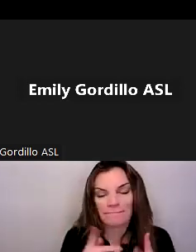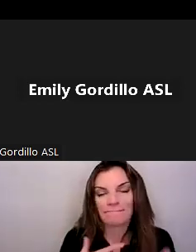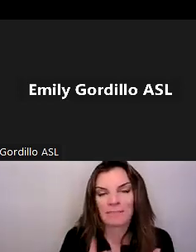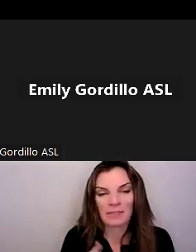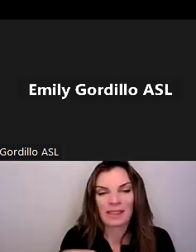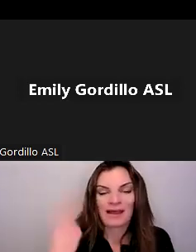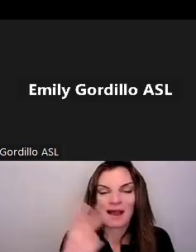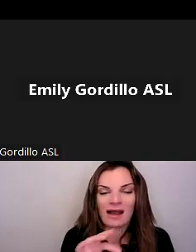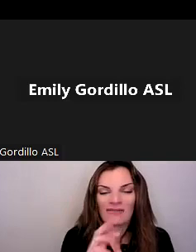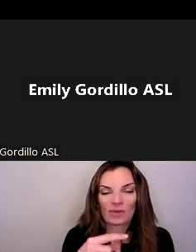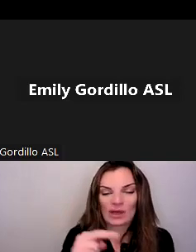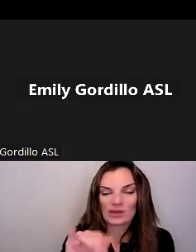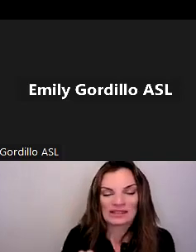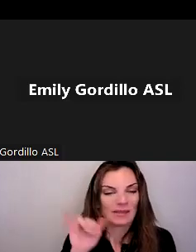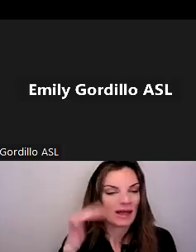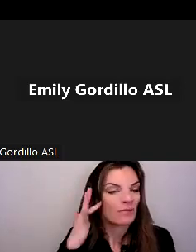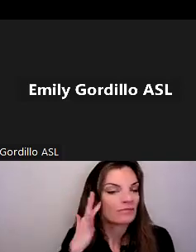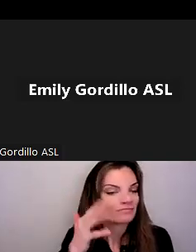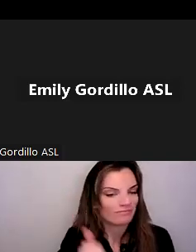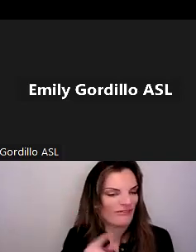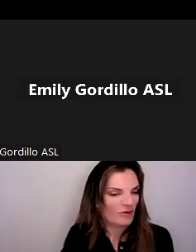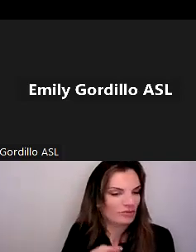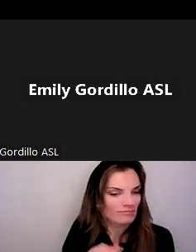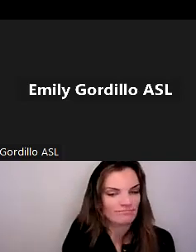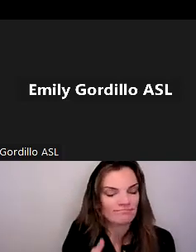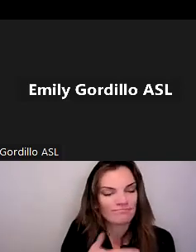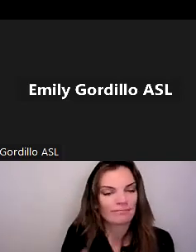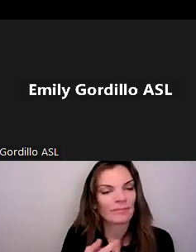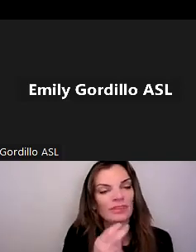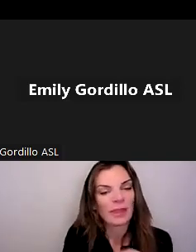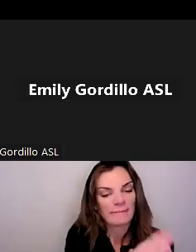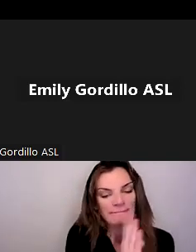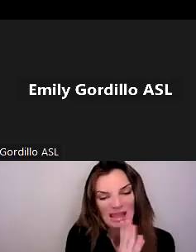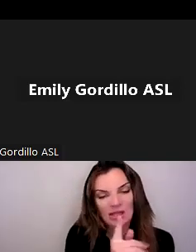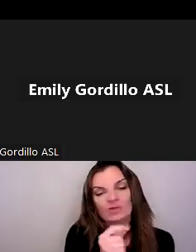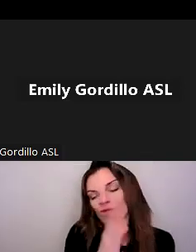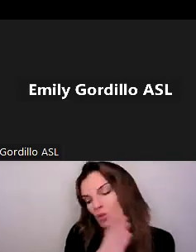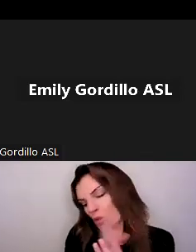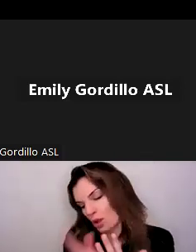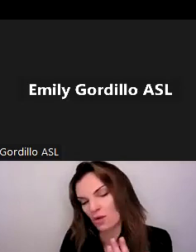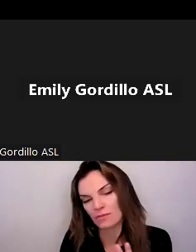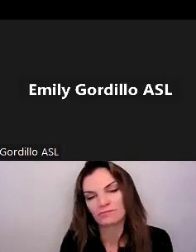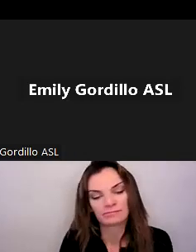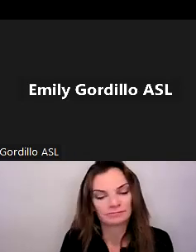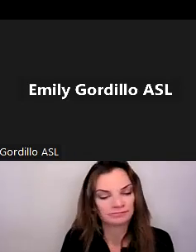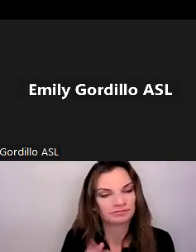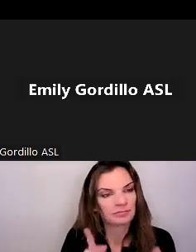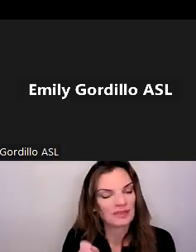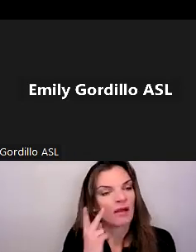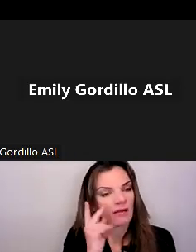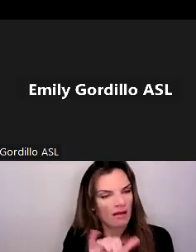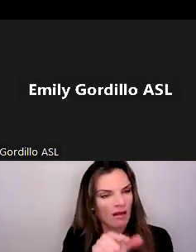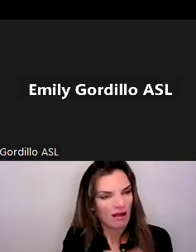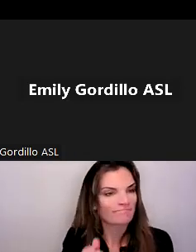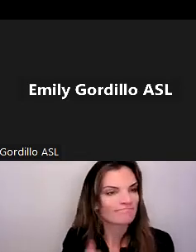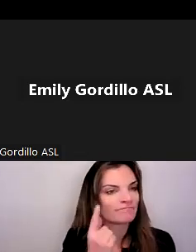as it kind of goes back toward the mids and lows, a lot of times it gets better. So this lets them see, oh, you know what? This makes sense